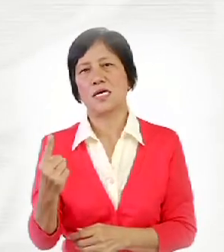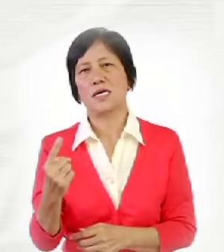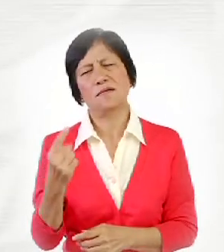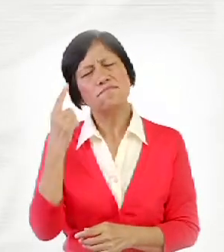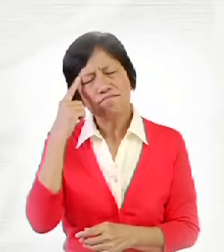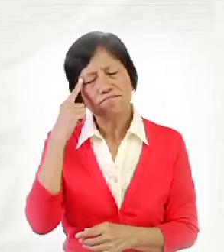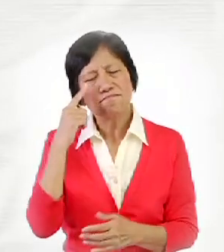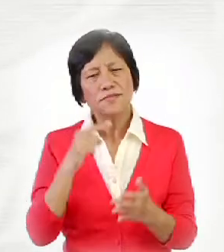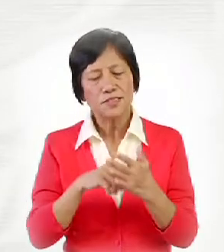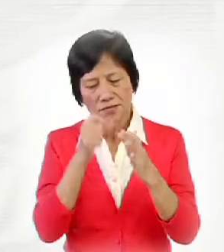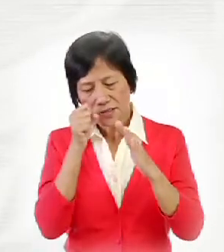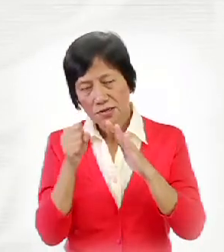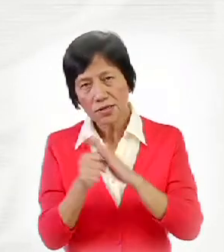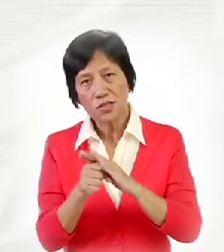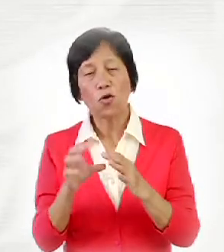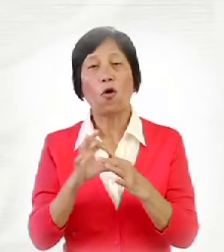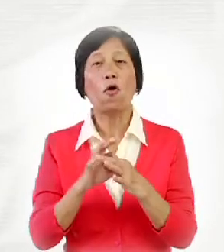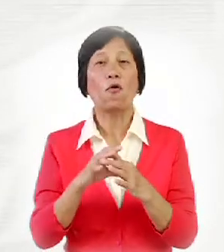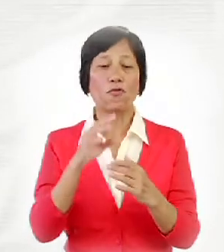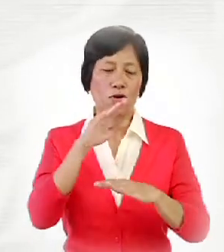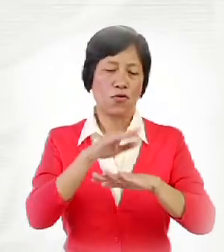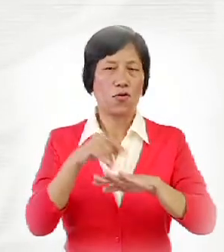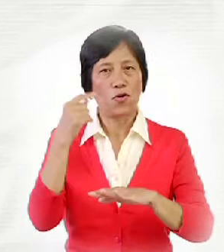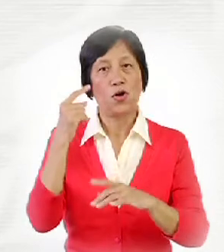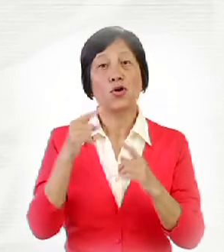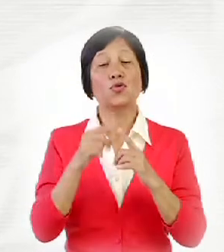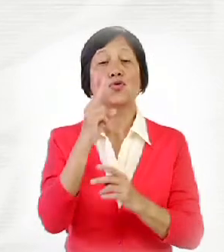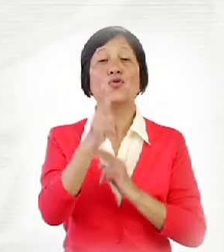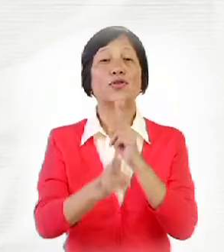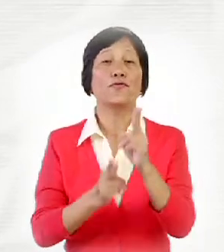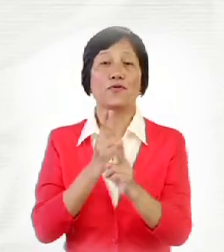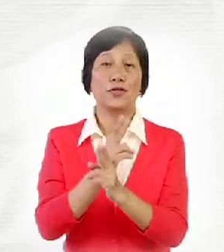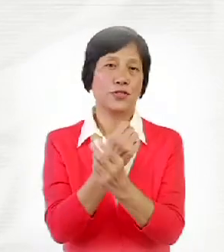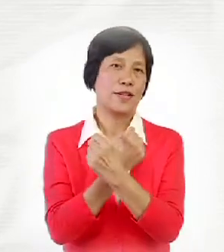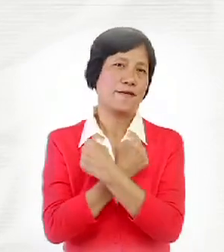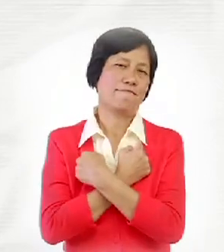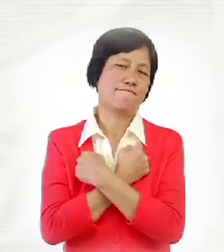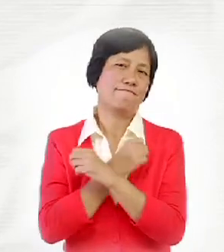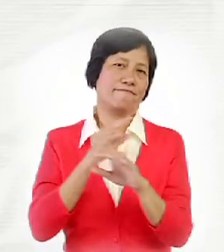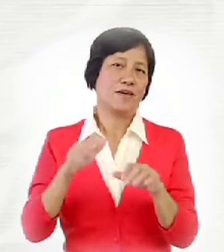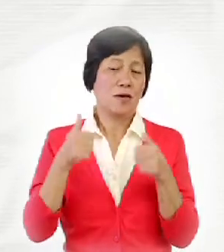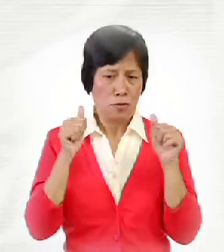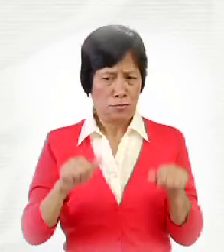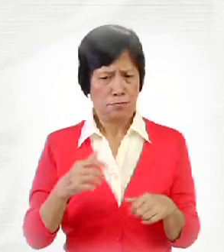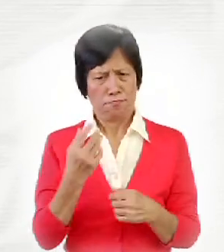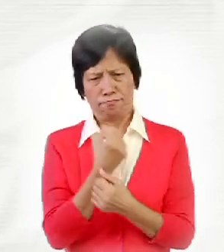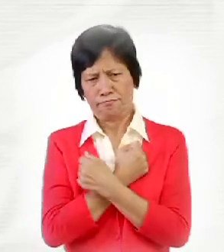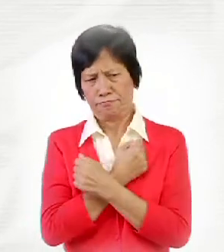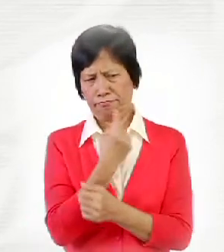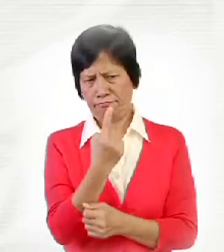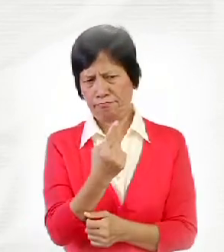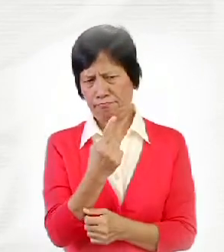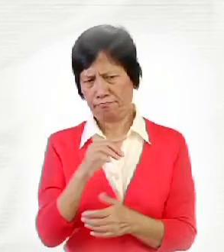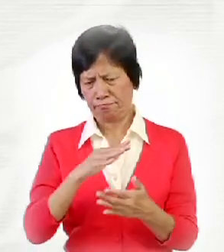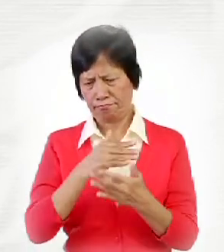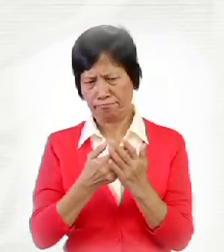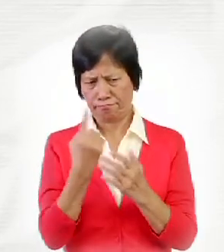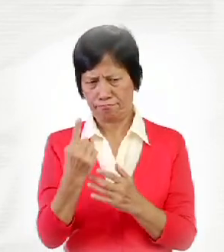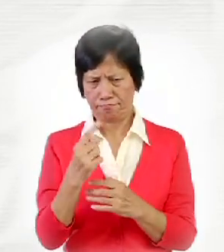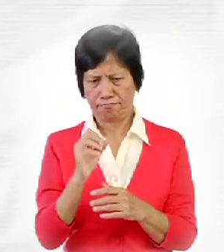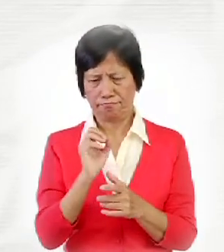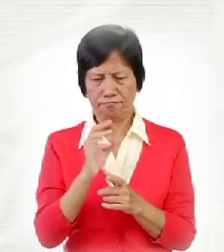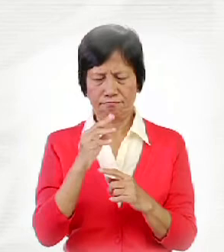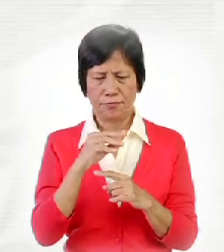secret of the call to universal love. How can we love someone or something that